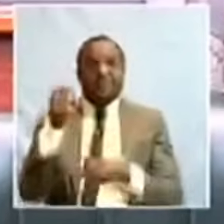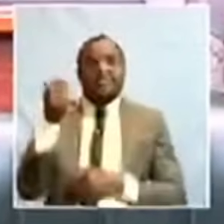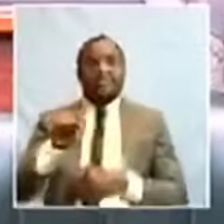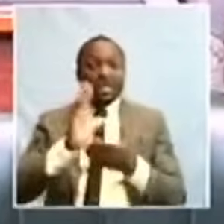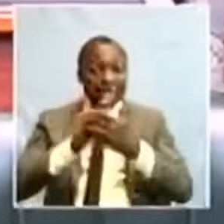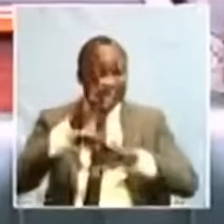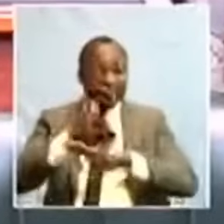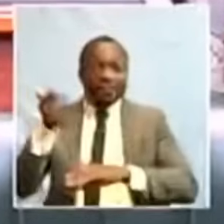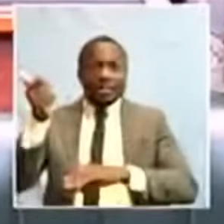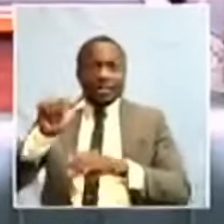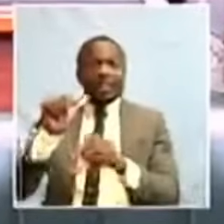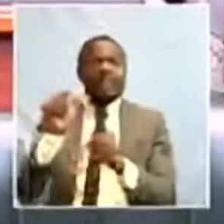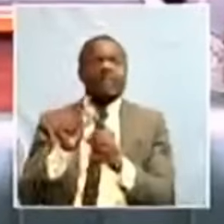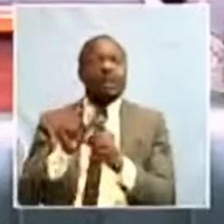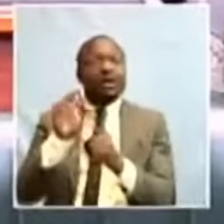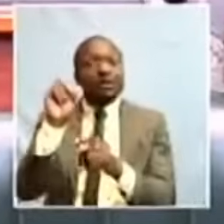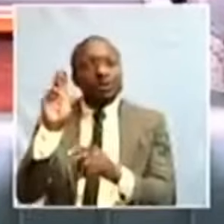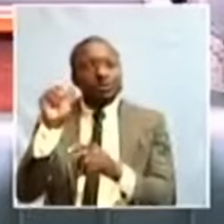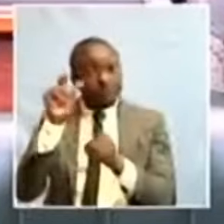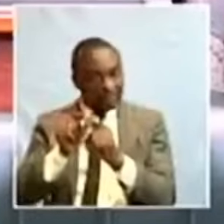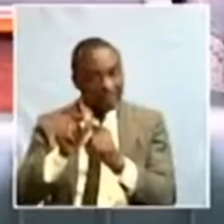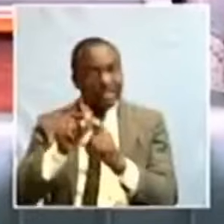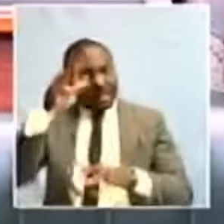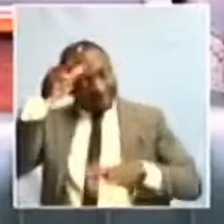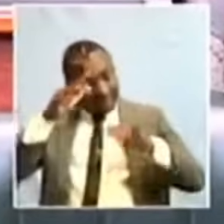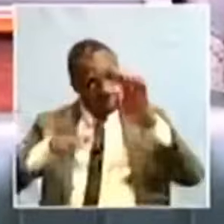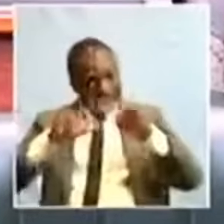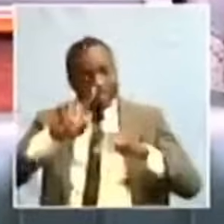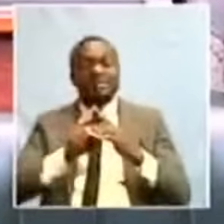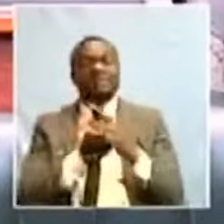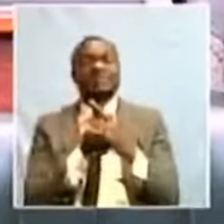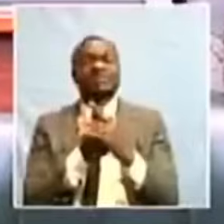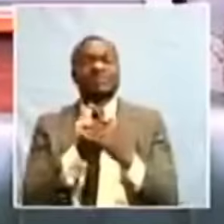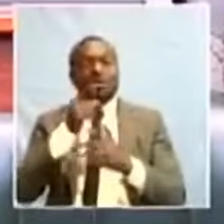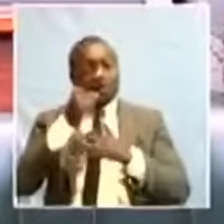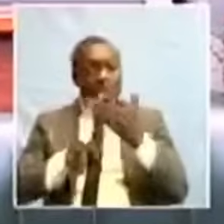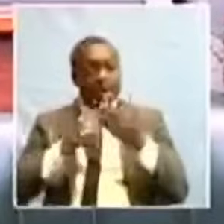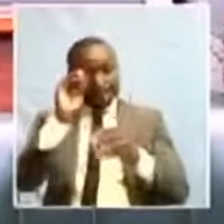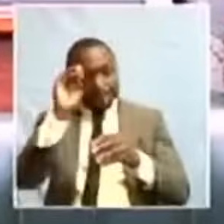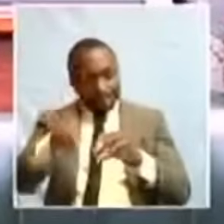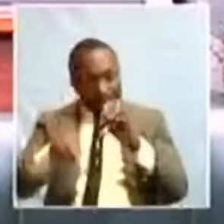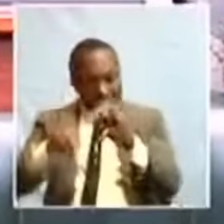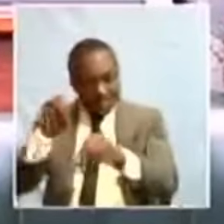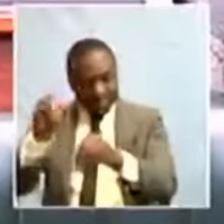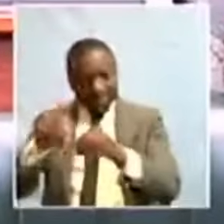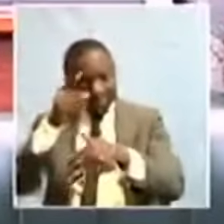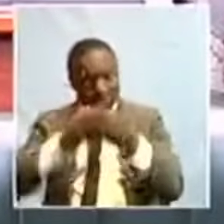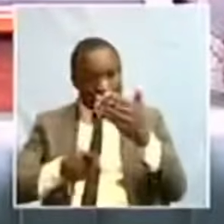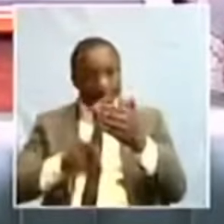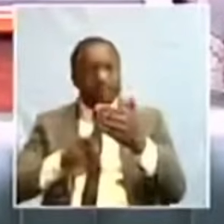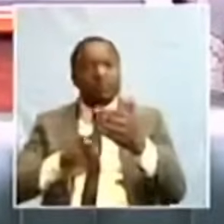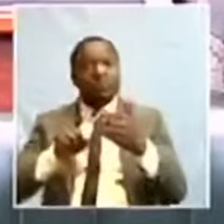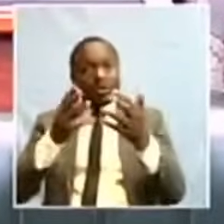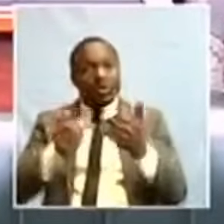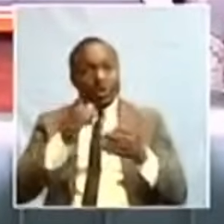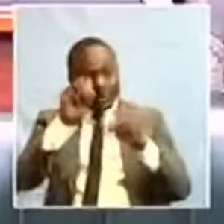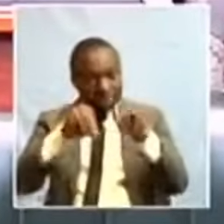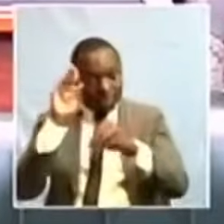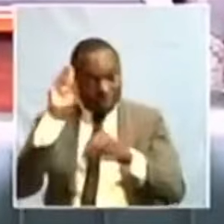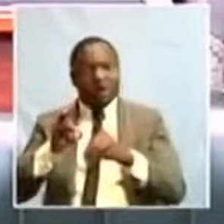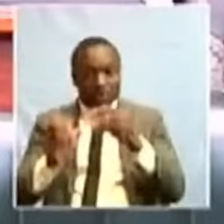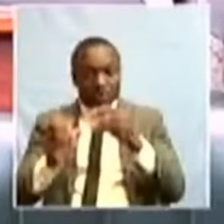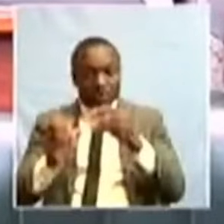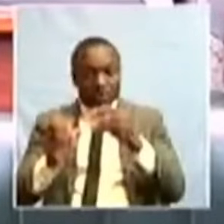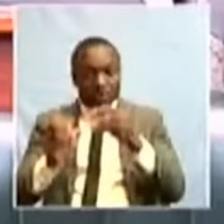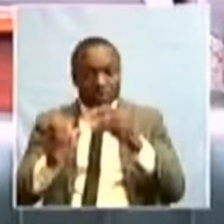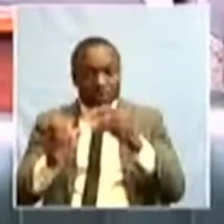after 10th, the 12th, the rains come and what we have planted or what we are about to plant will survive.